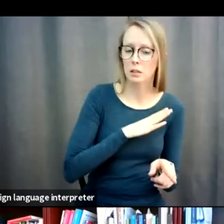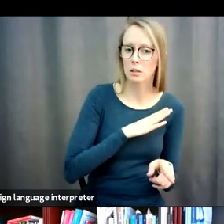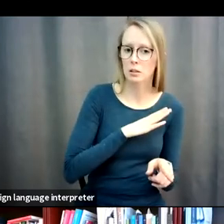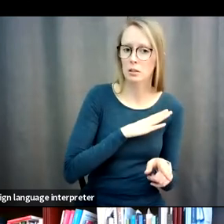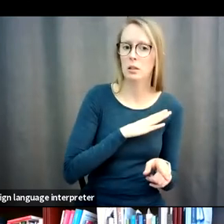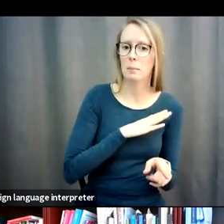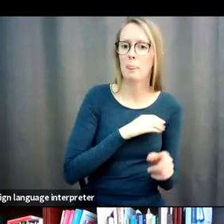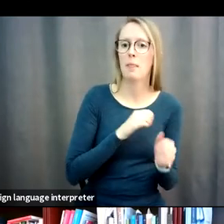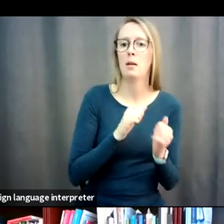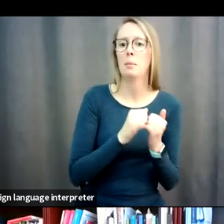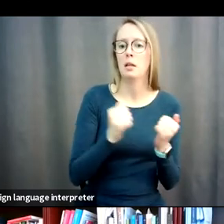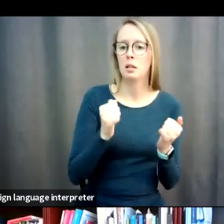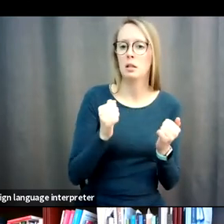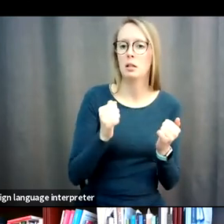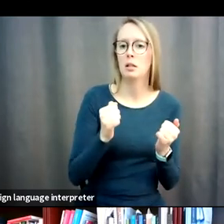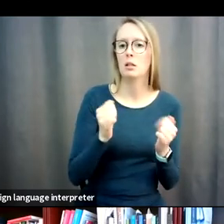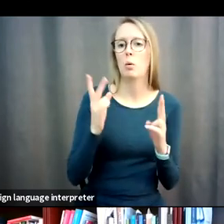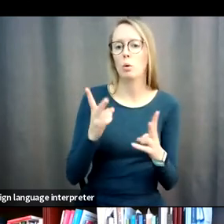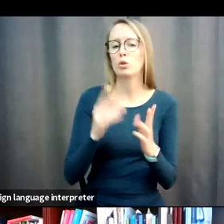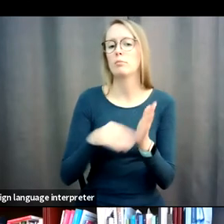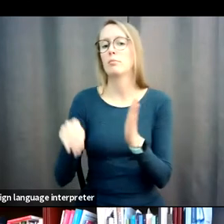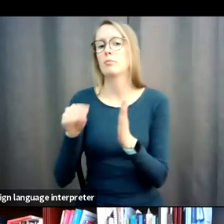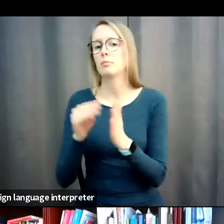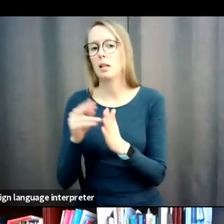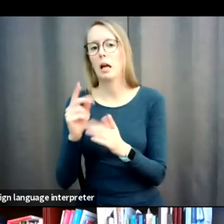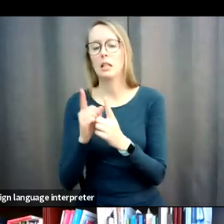but then with the addition of maybe new